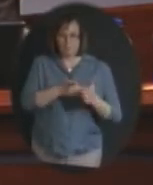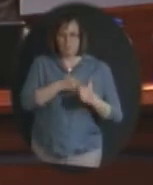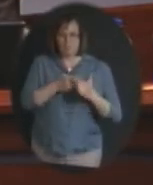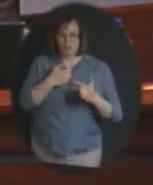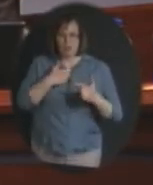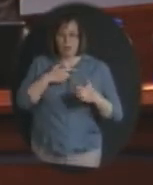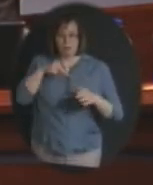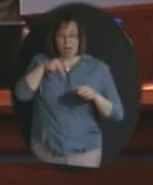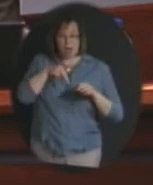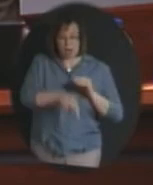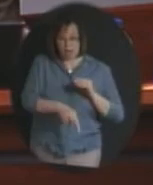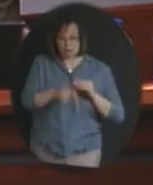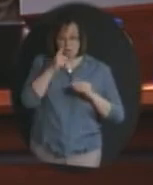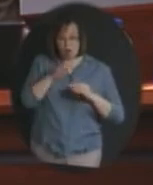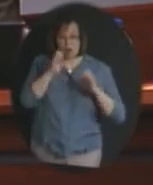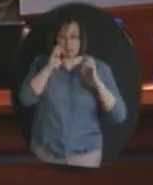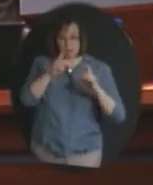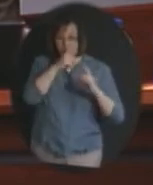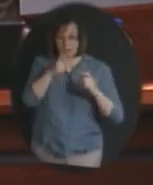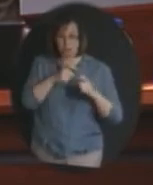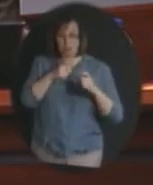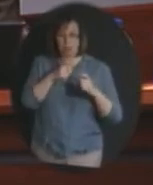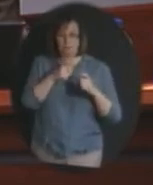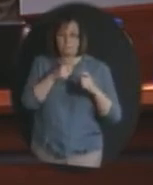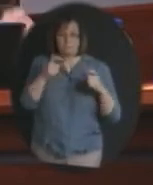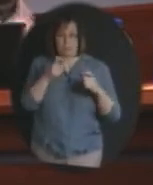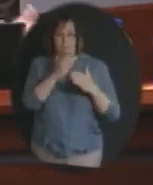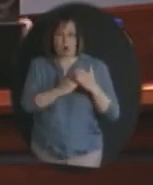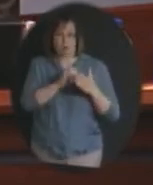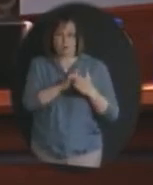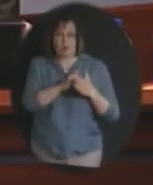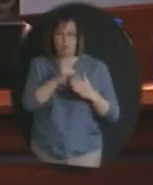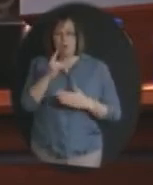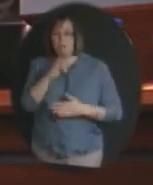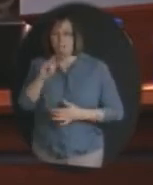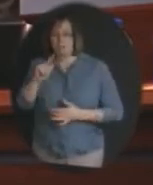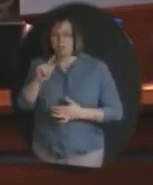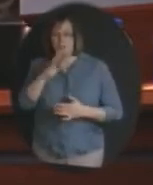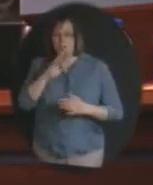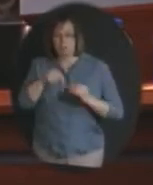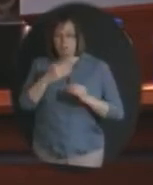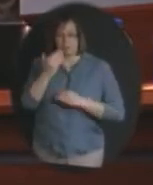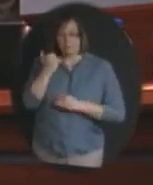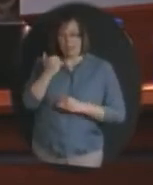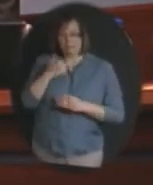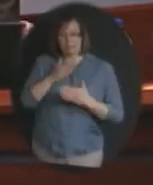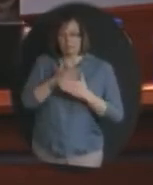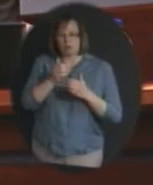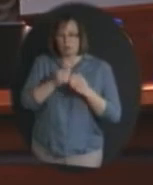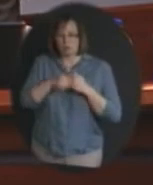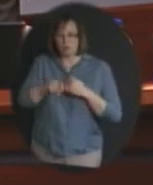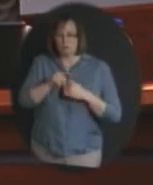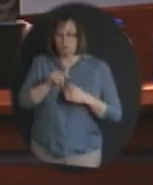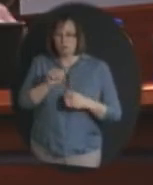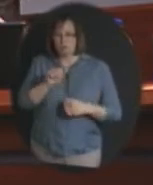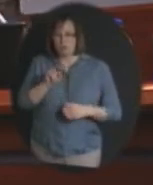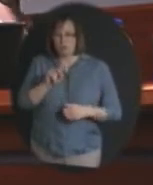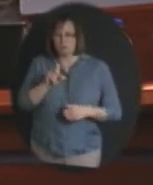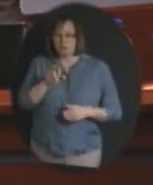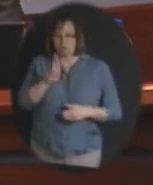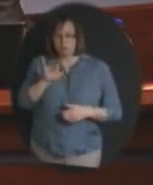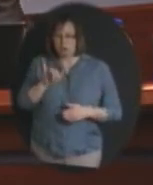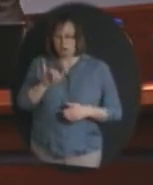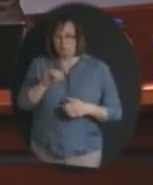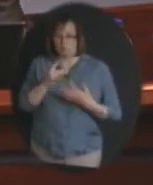severe cuts for education, because we are such a big part of that. One bill that we've talked about in the past and I've shared with you is about the ancillary weighting, and you